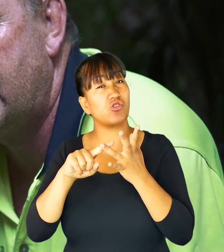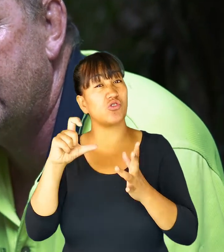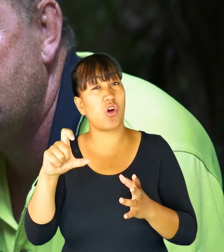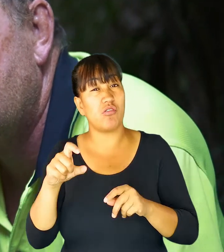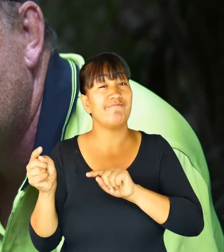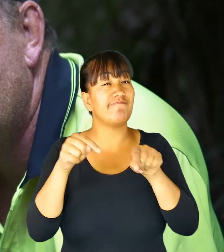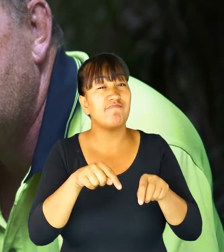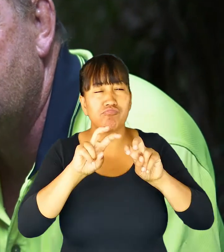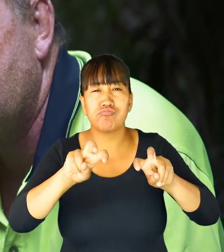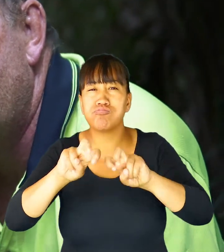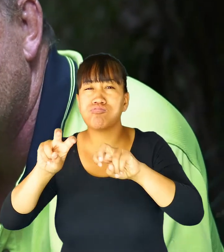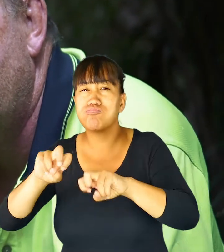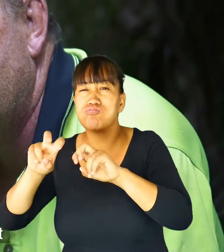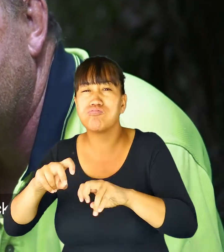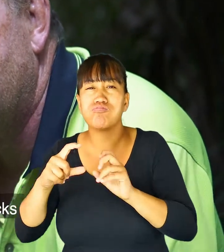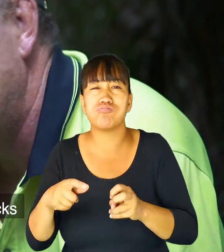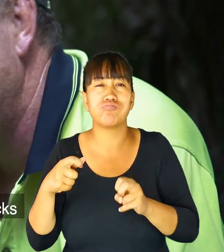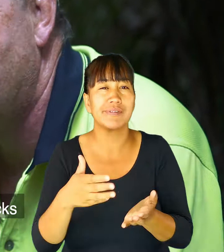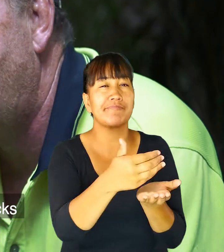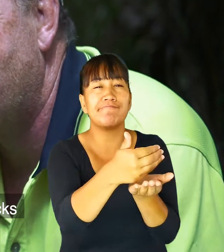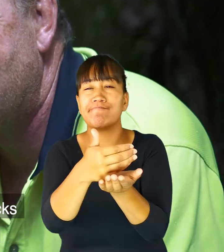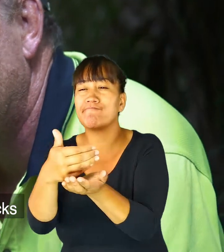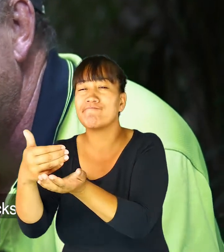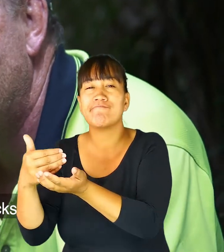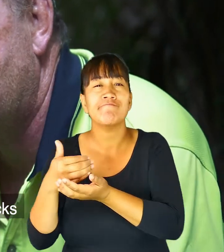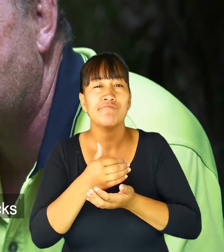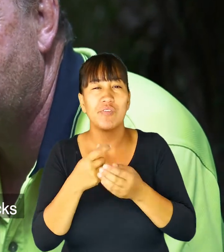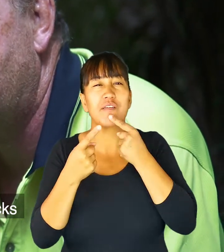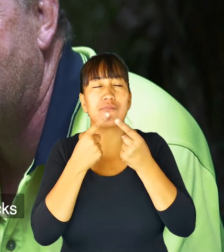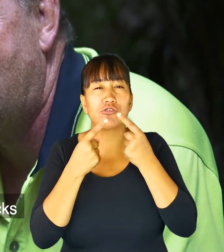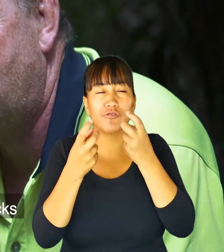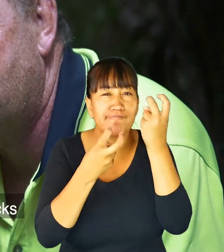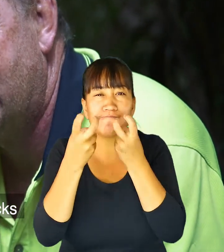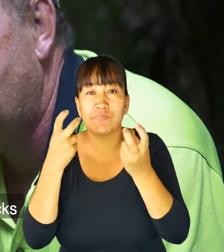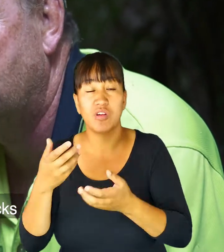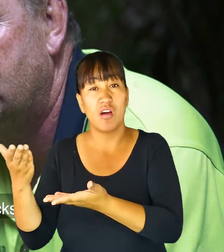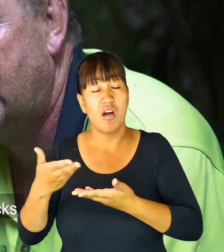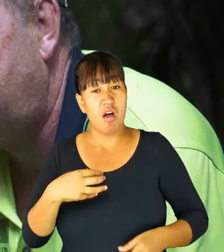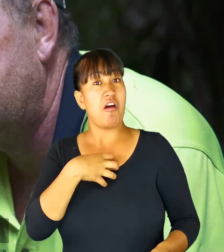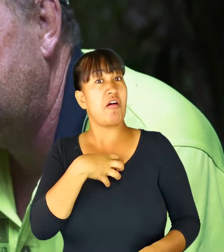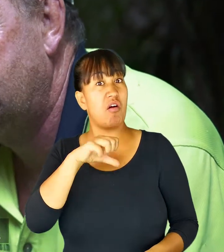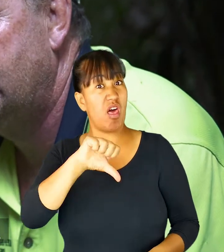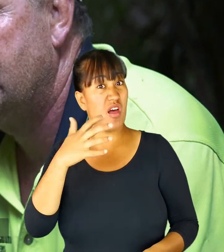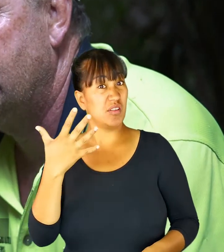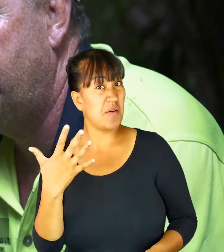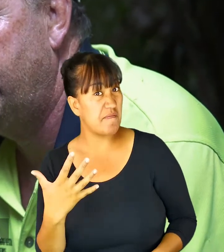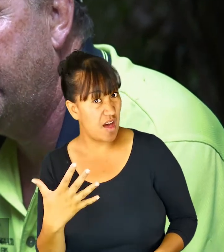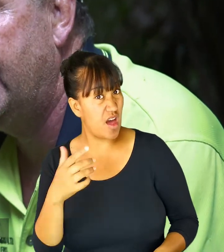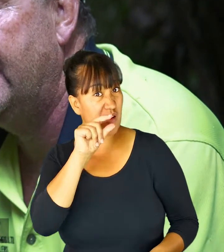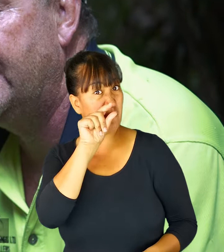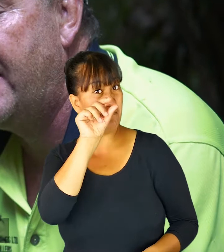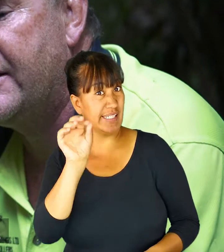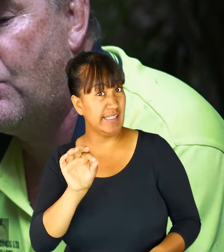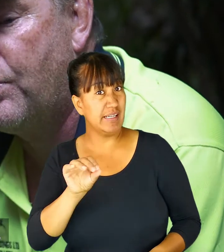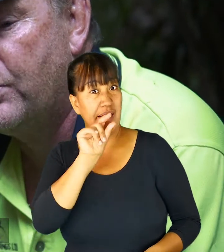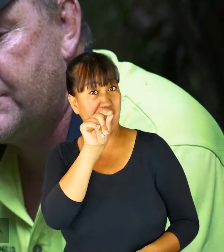some studies and the scientists worked out that 95% of kiwi chicks were getting nailed, killed, kamati. So